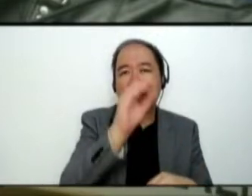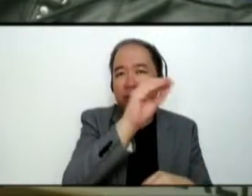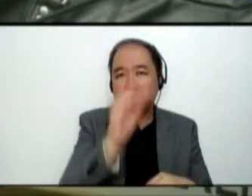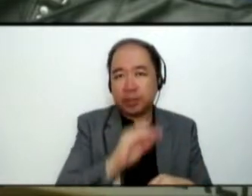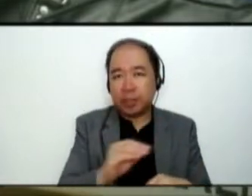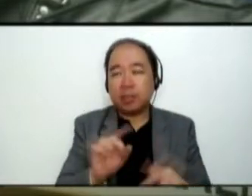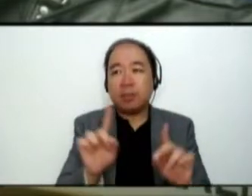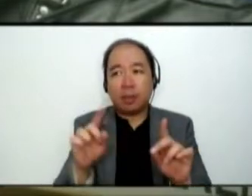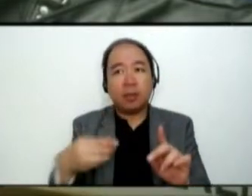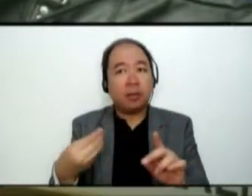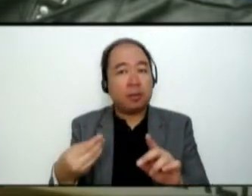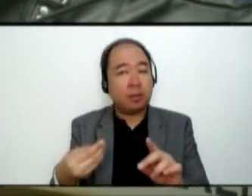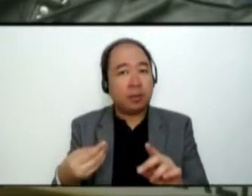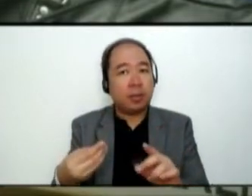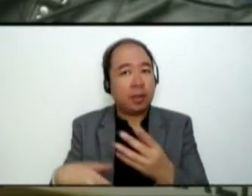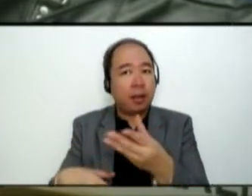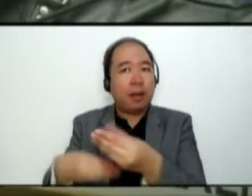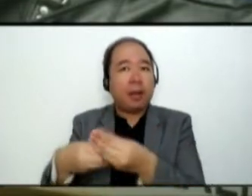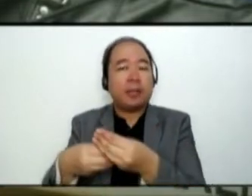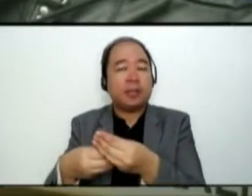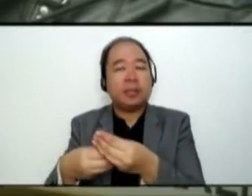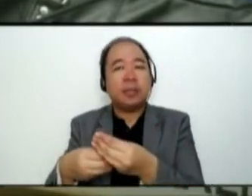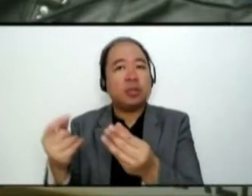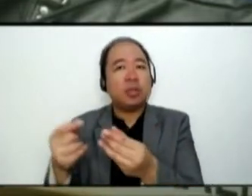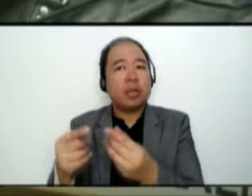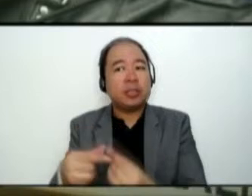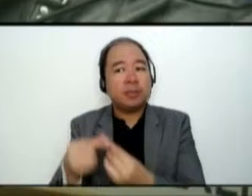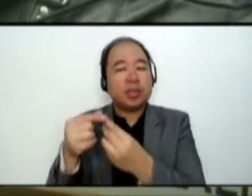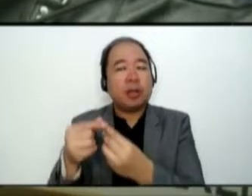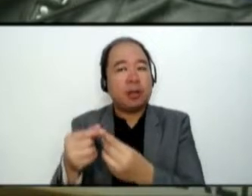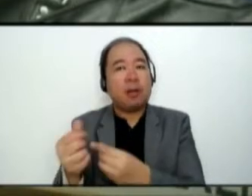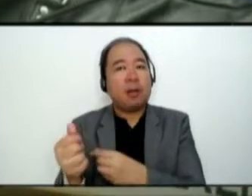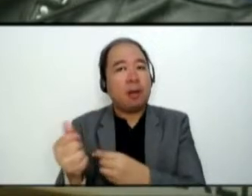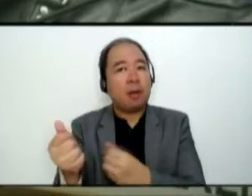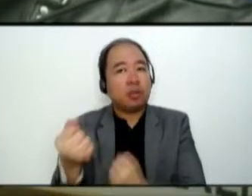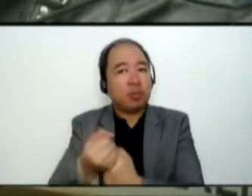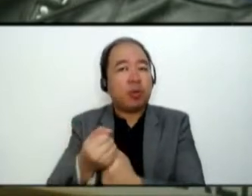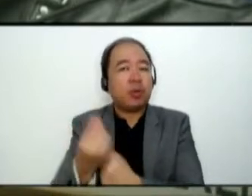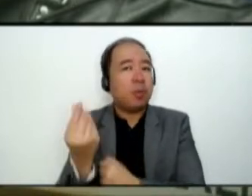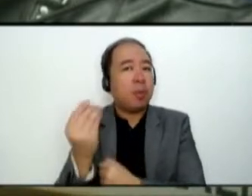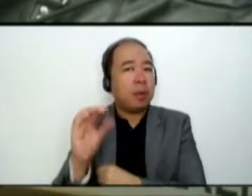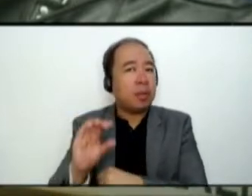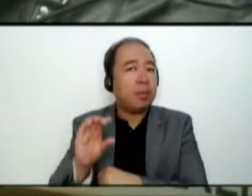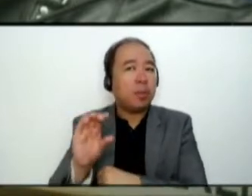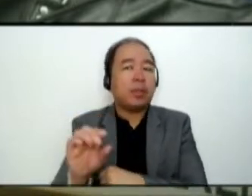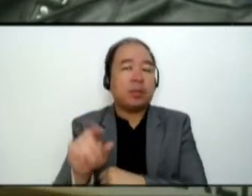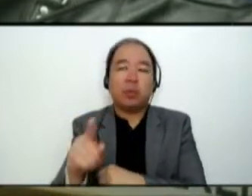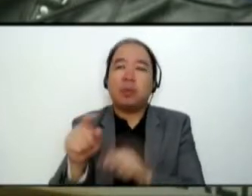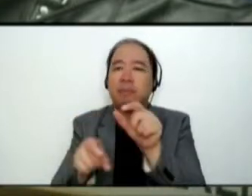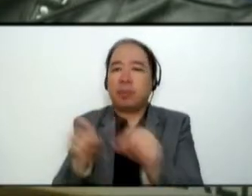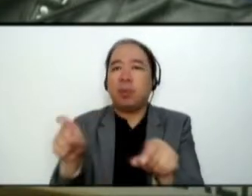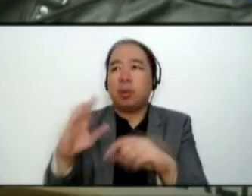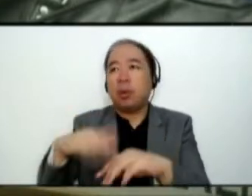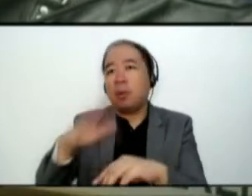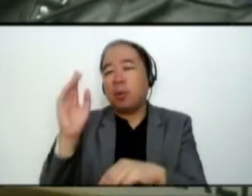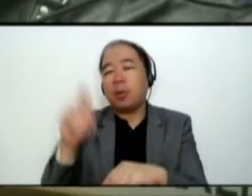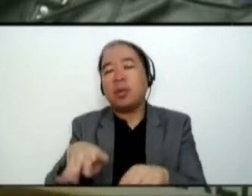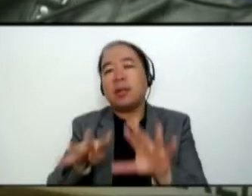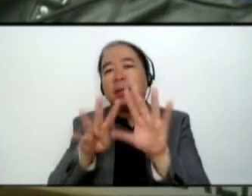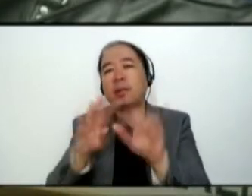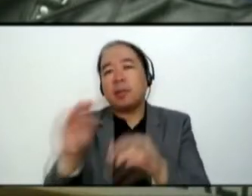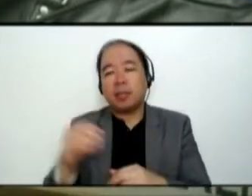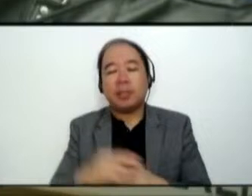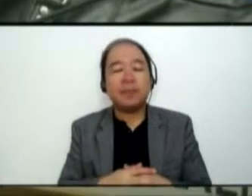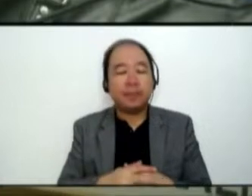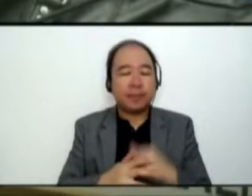have been made for additional special allowances for people over the age of 90. Second,